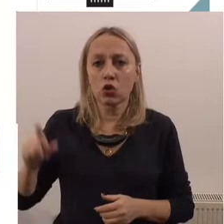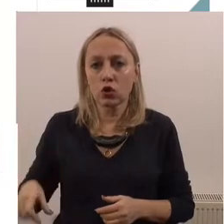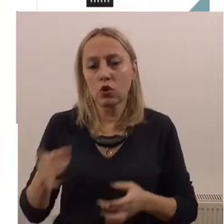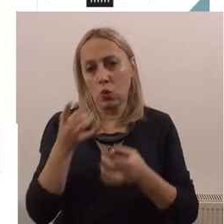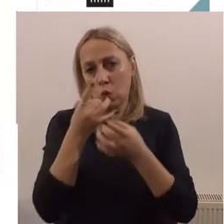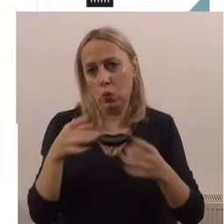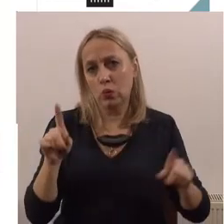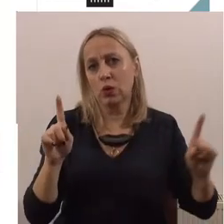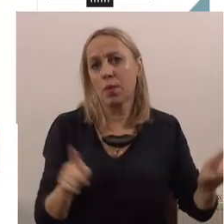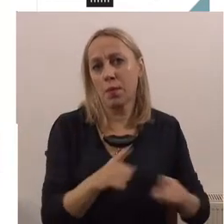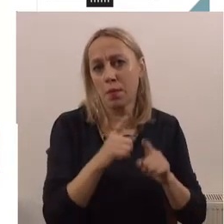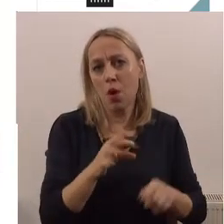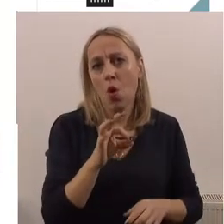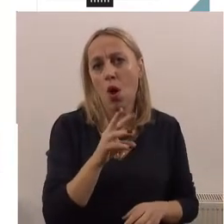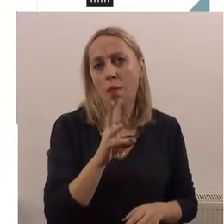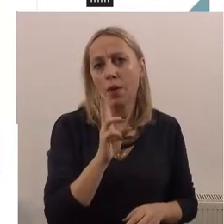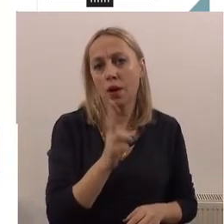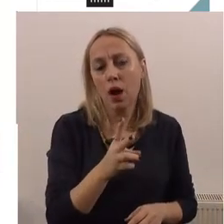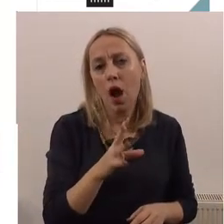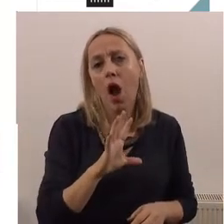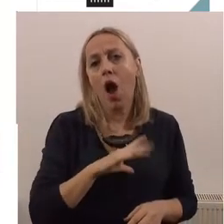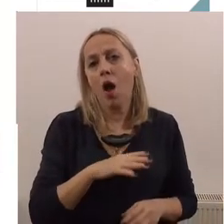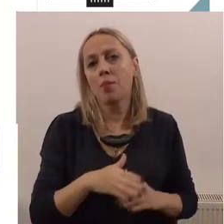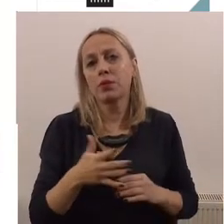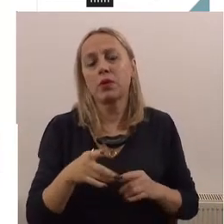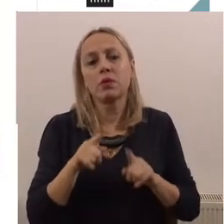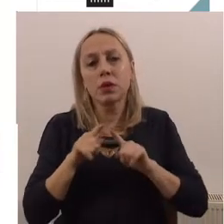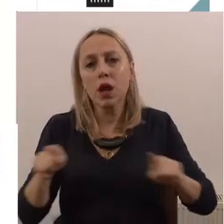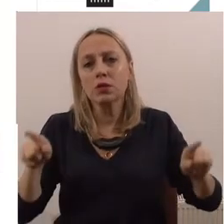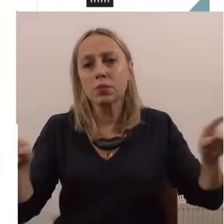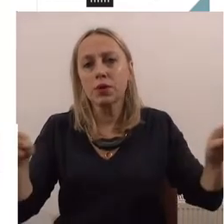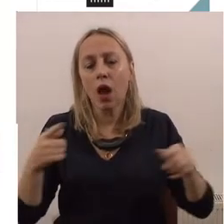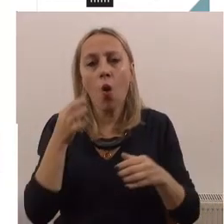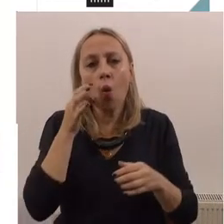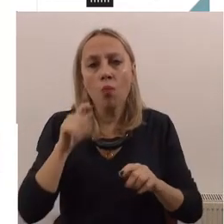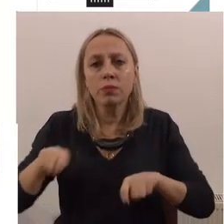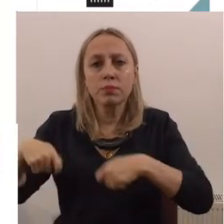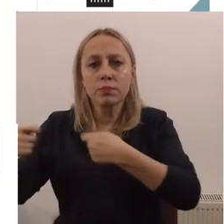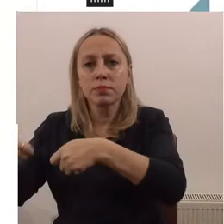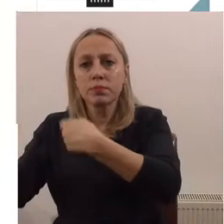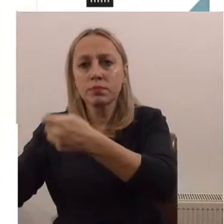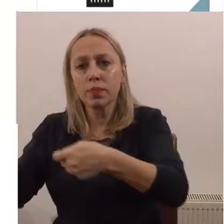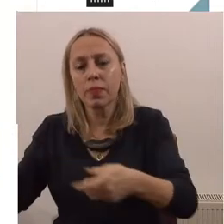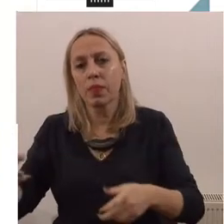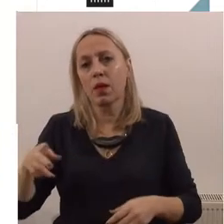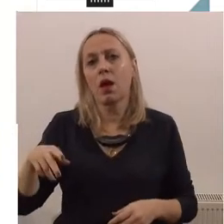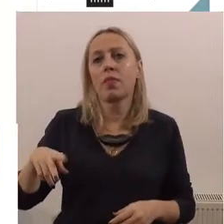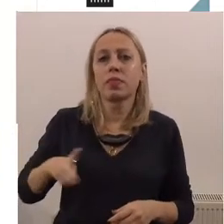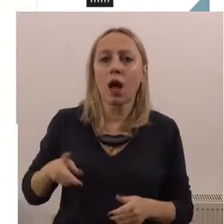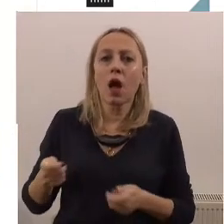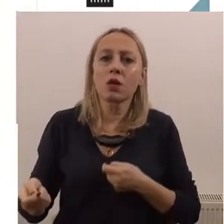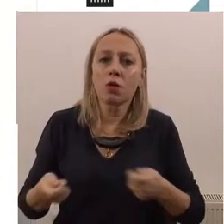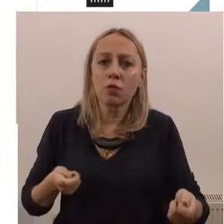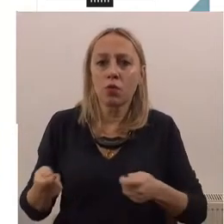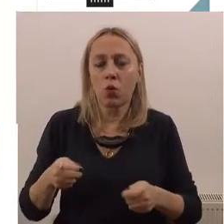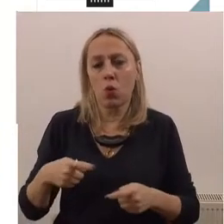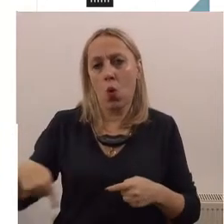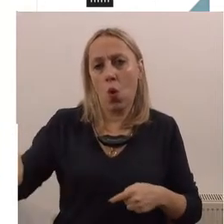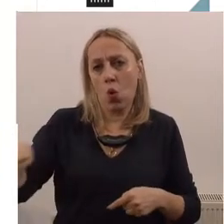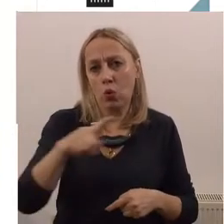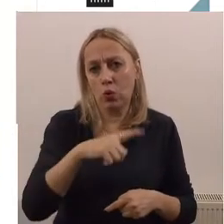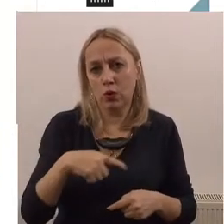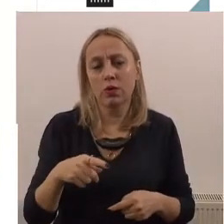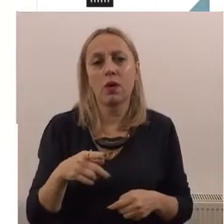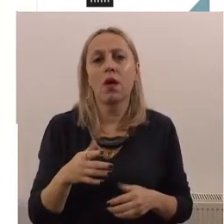Training the museum staff to communicate with people with disabilities is a very important goal, it's a very important